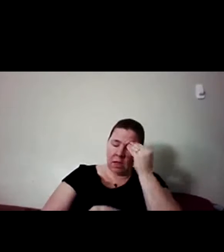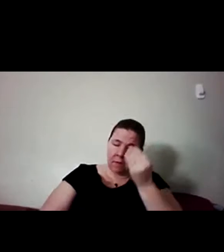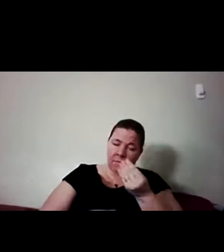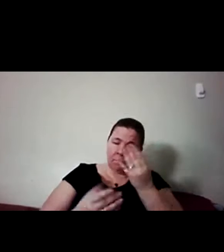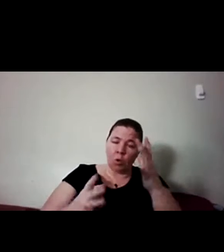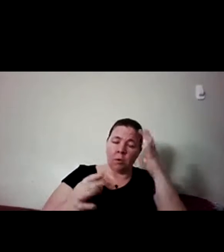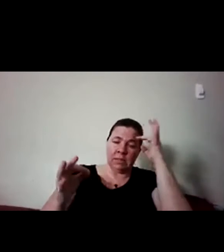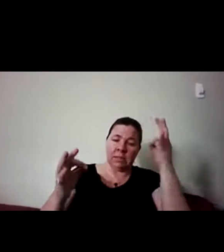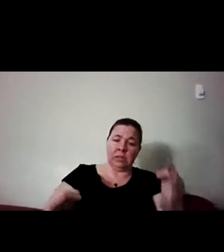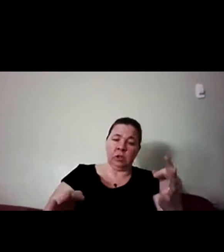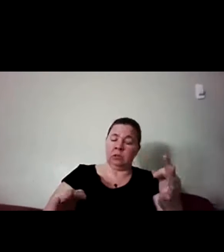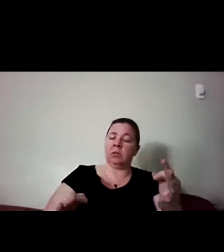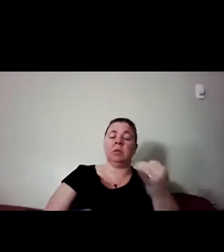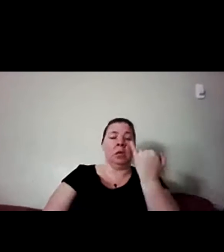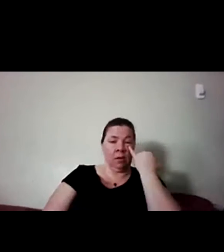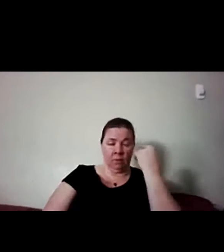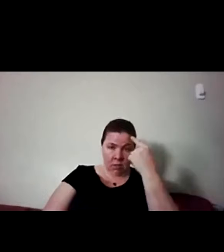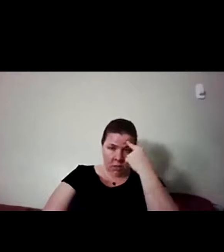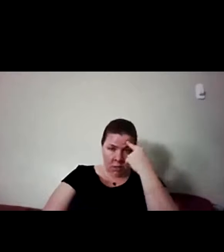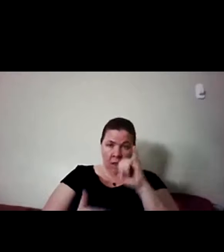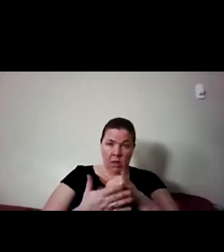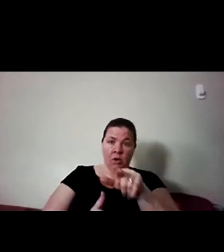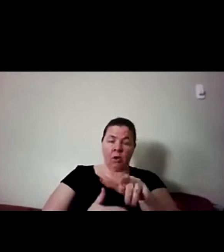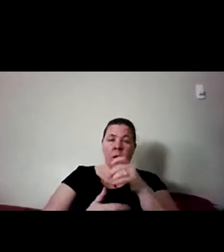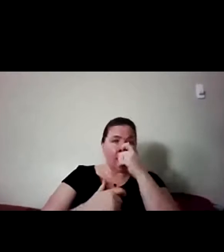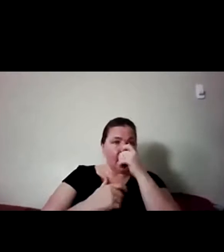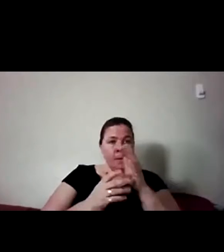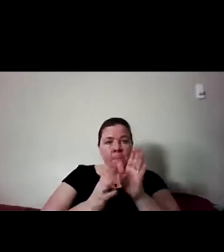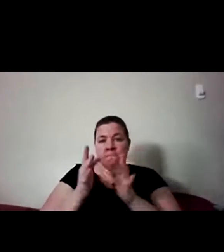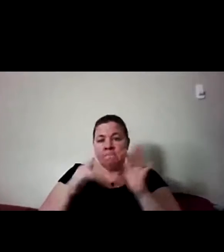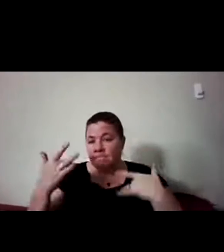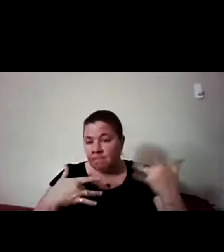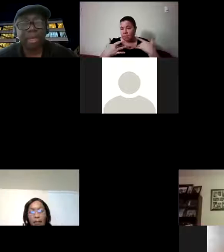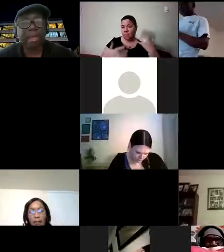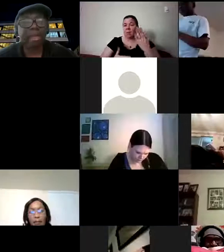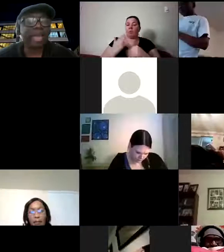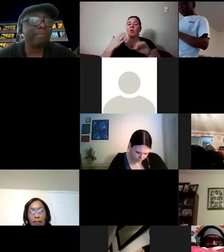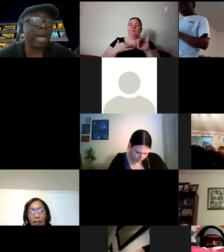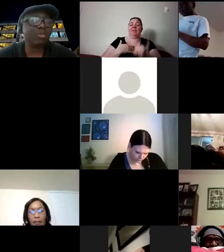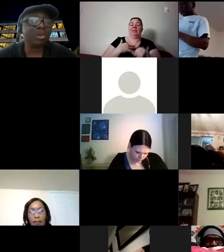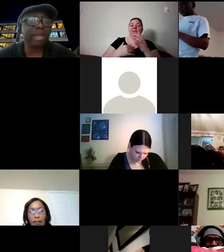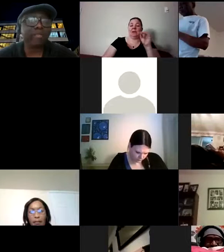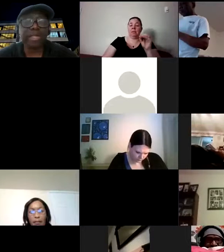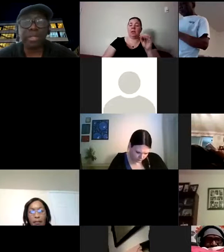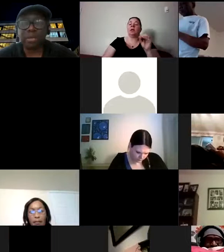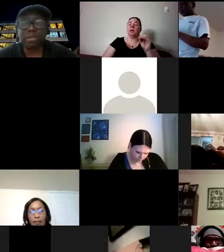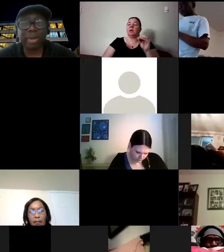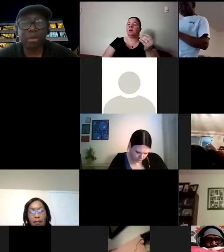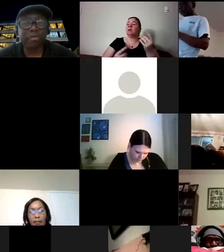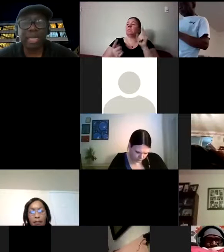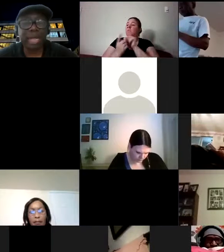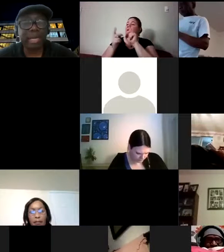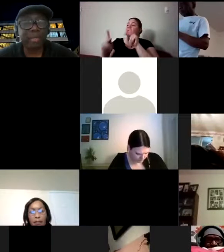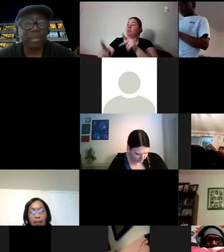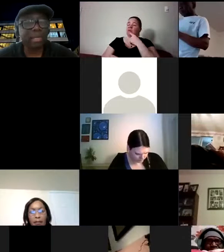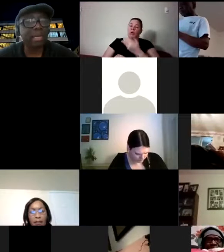So if you think you are anxious enough, you are excited to be part of this company, Get back to whoever invited you. The webinar is